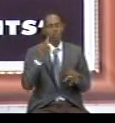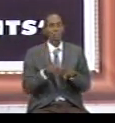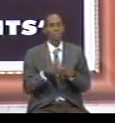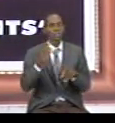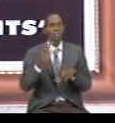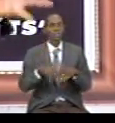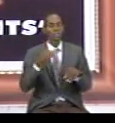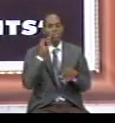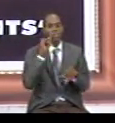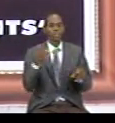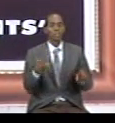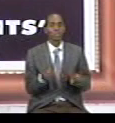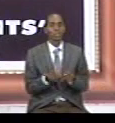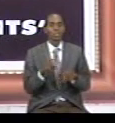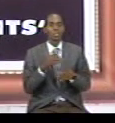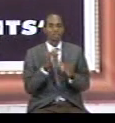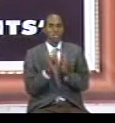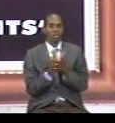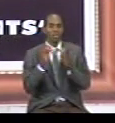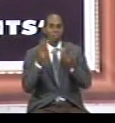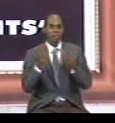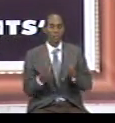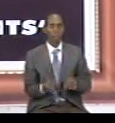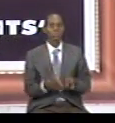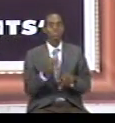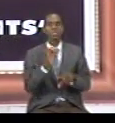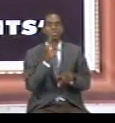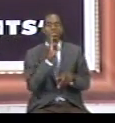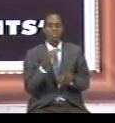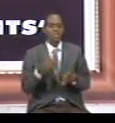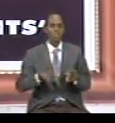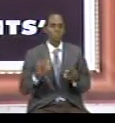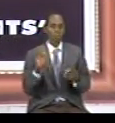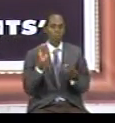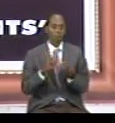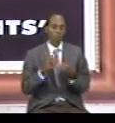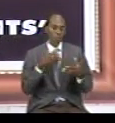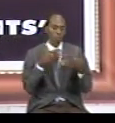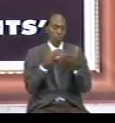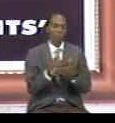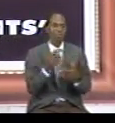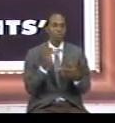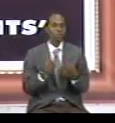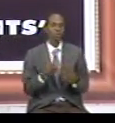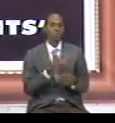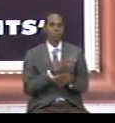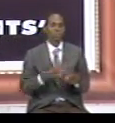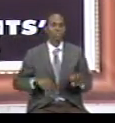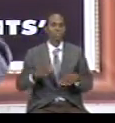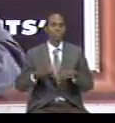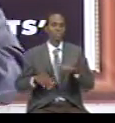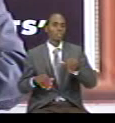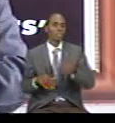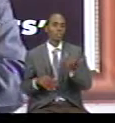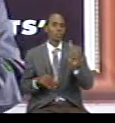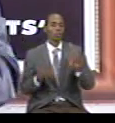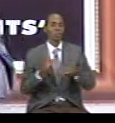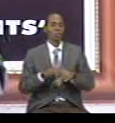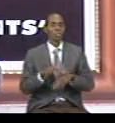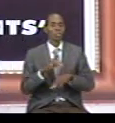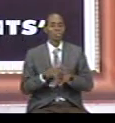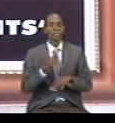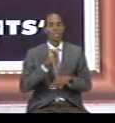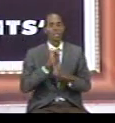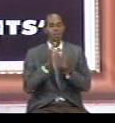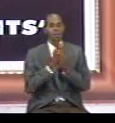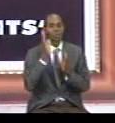earth, but you stick close to Christ, closer to Christ than to anyone on earth. Then you'll be a real friend of